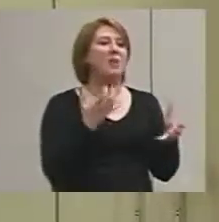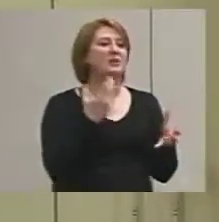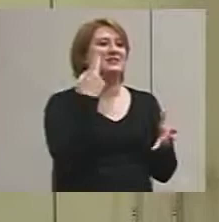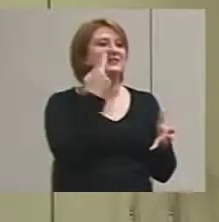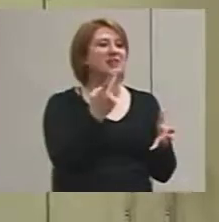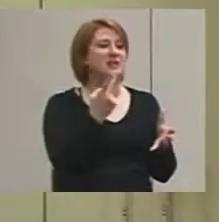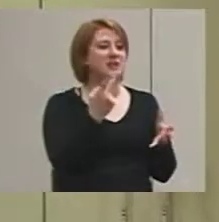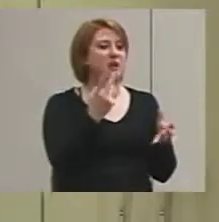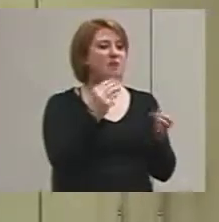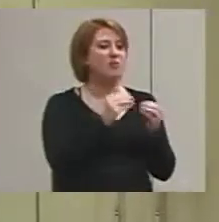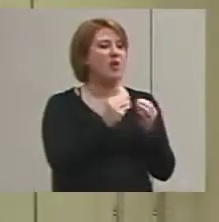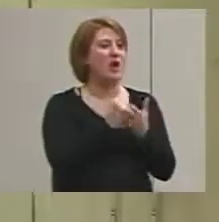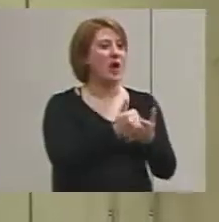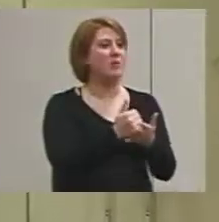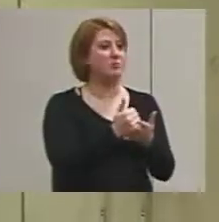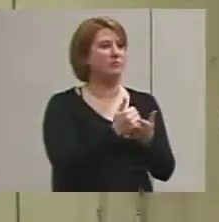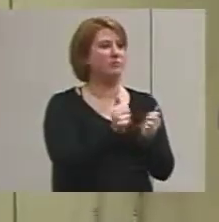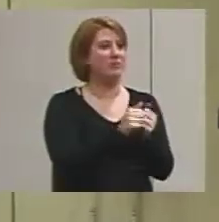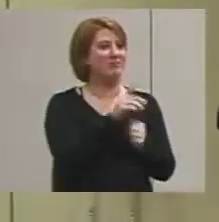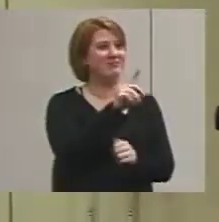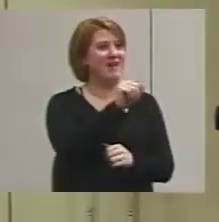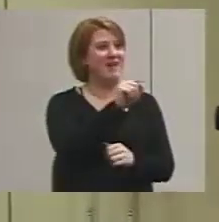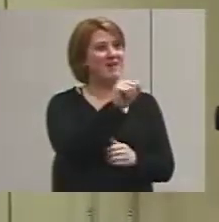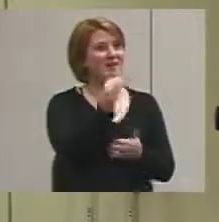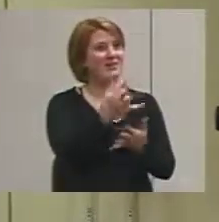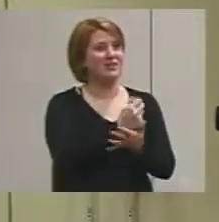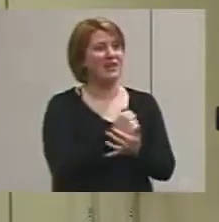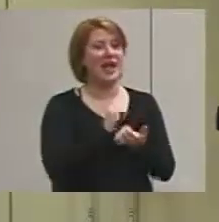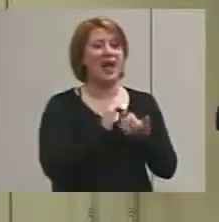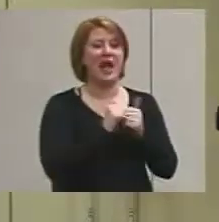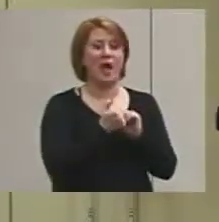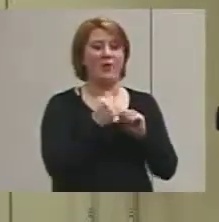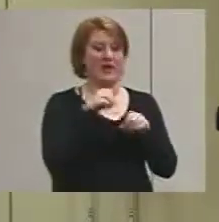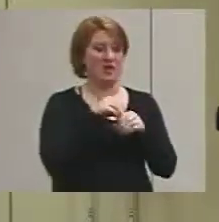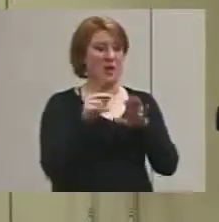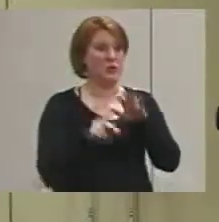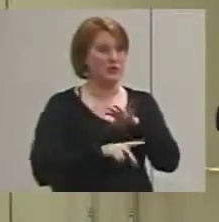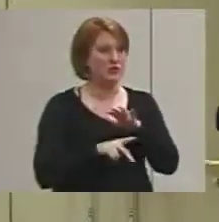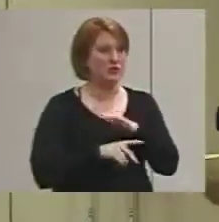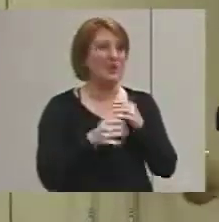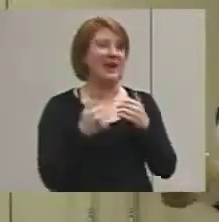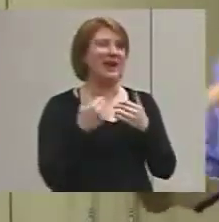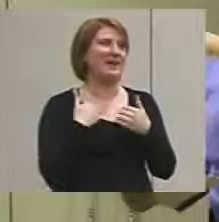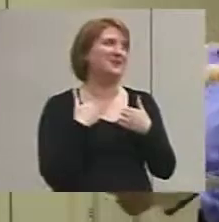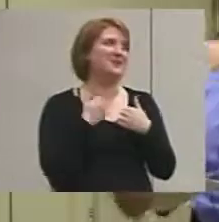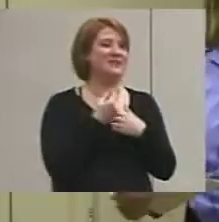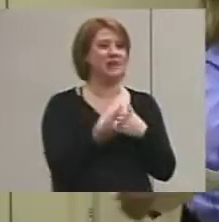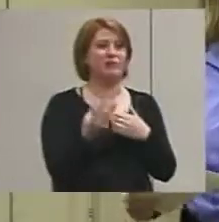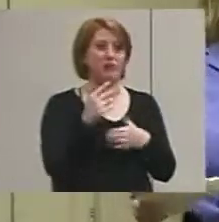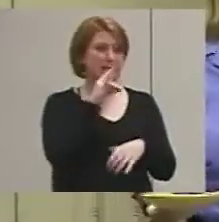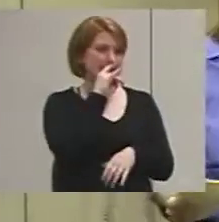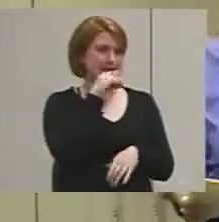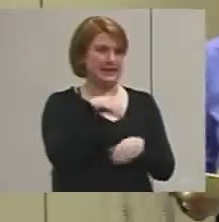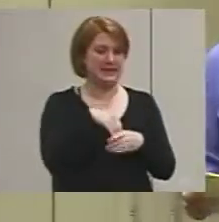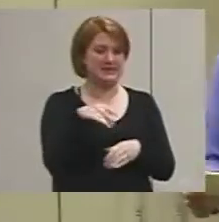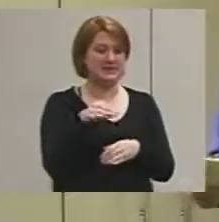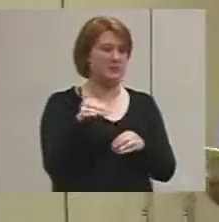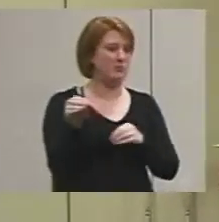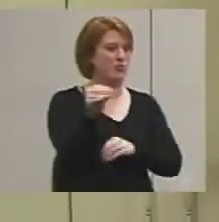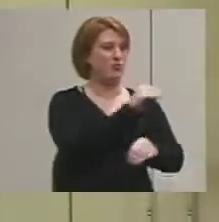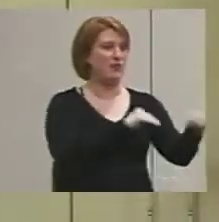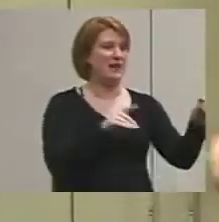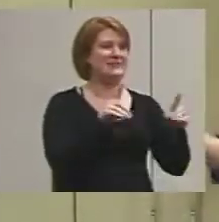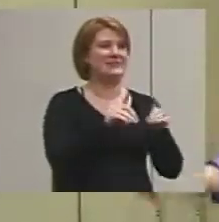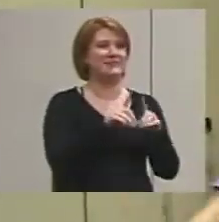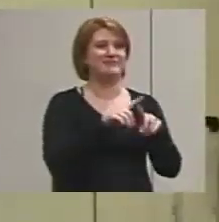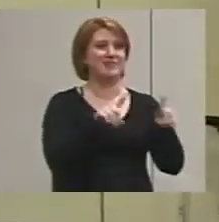see more help with our data collection, figuring out how to do that in a preschool that has several kids in it, where you're moving around to different stations,